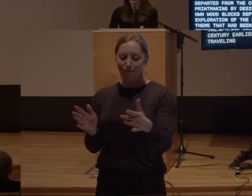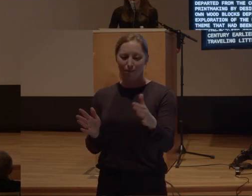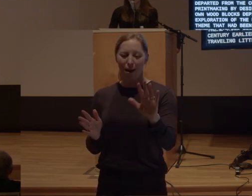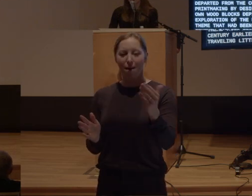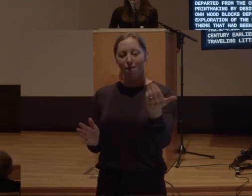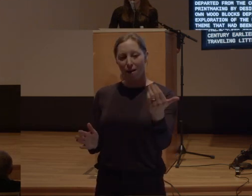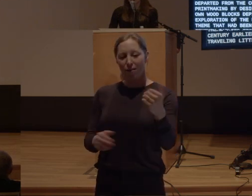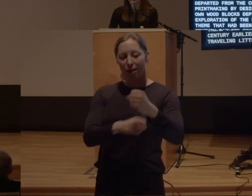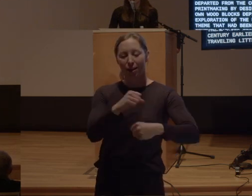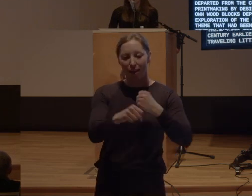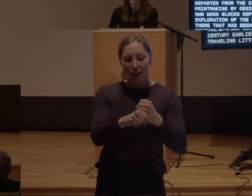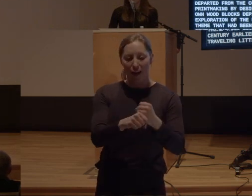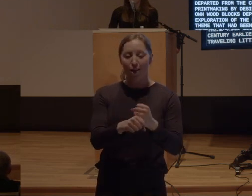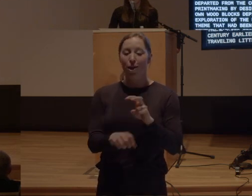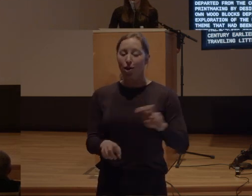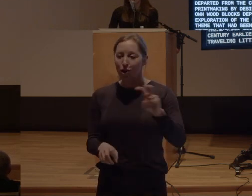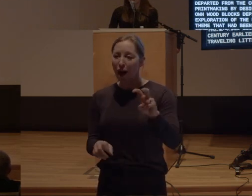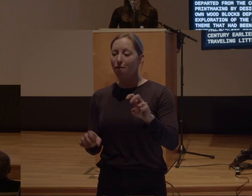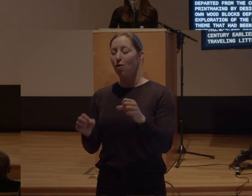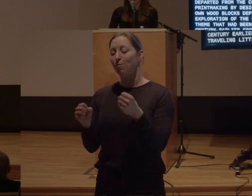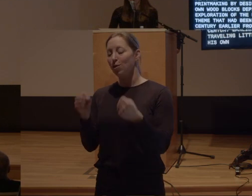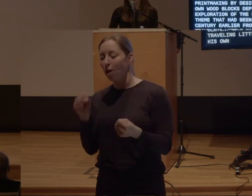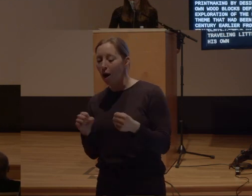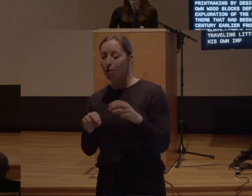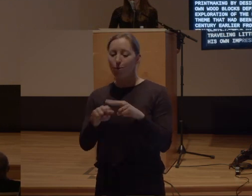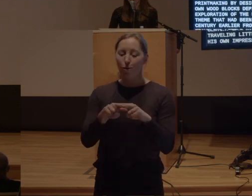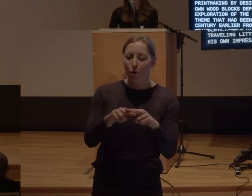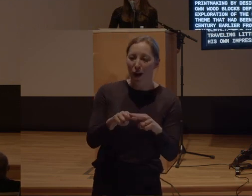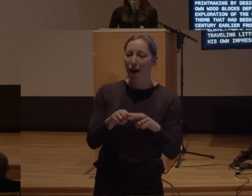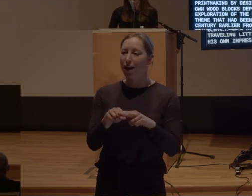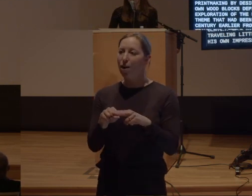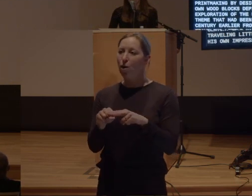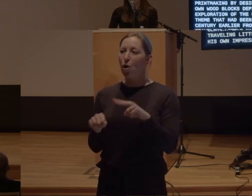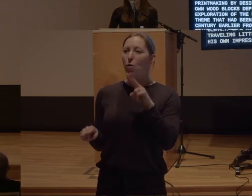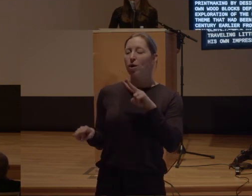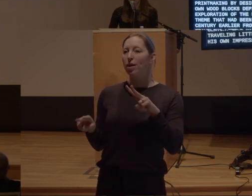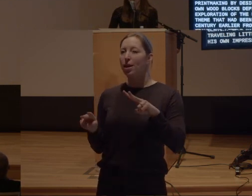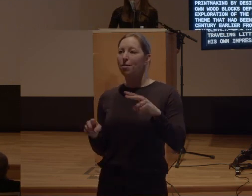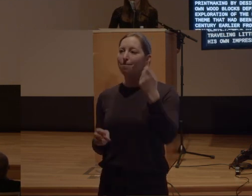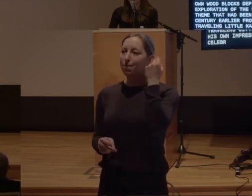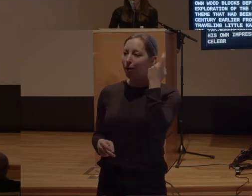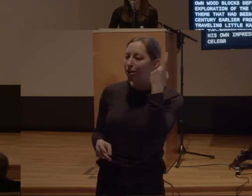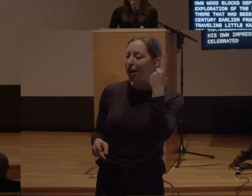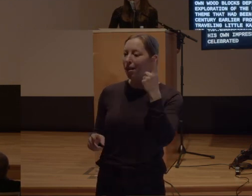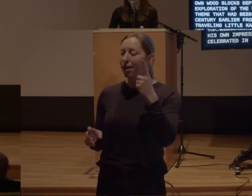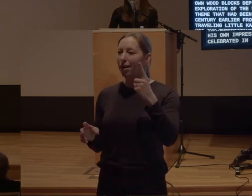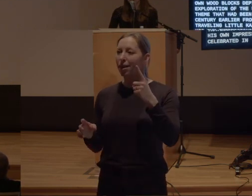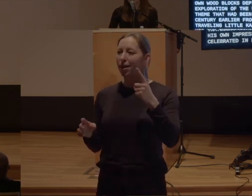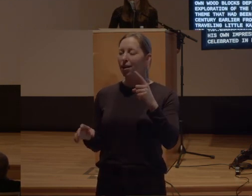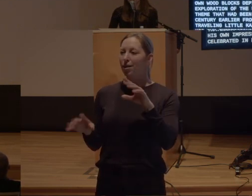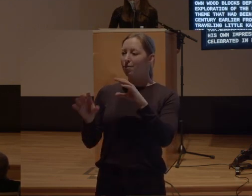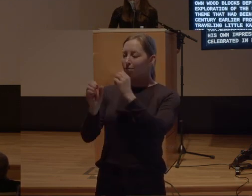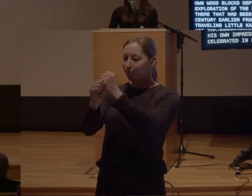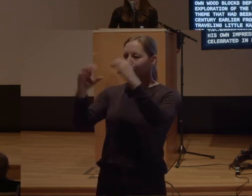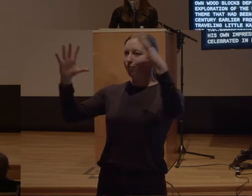by car and train, capturing his own impressions of the towns and landscapes celebrated in Hiroshige's